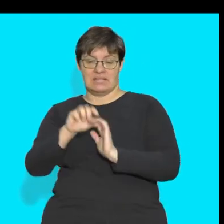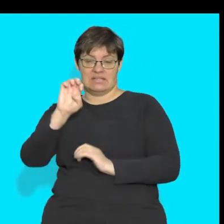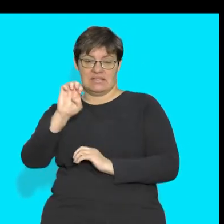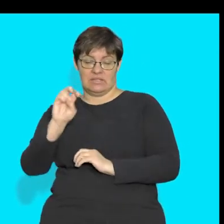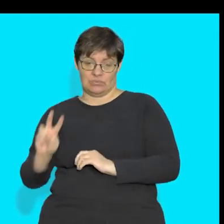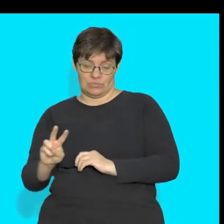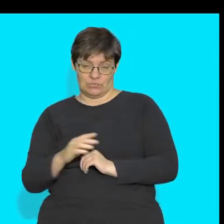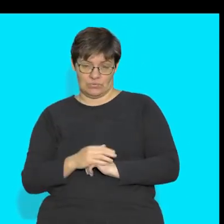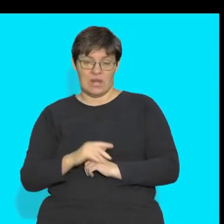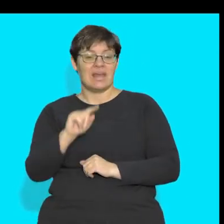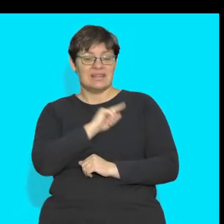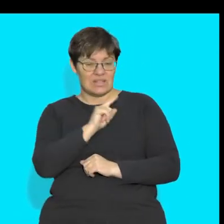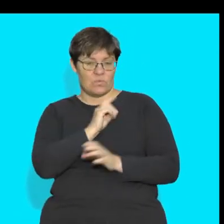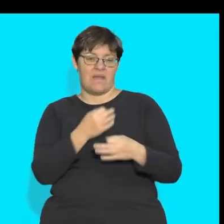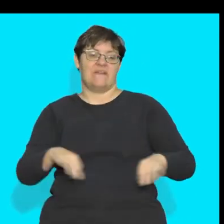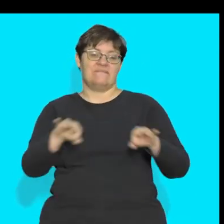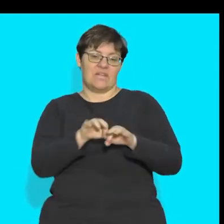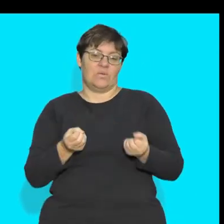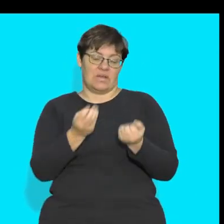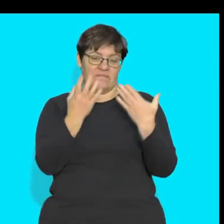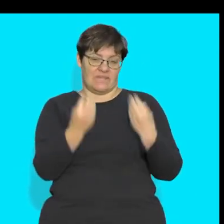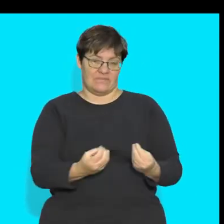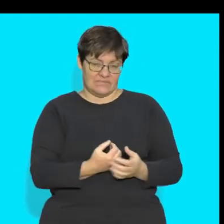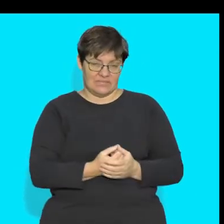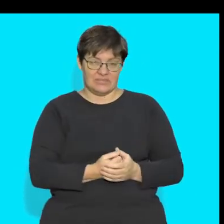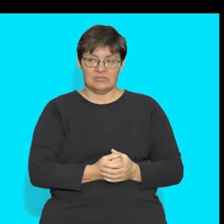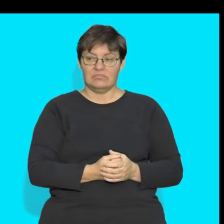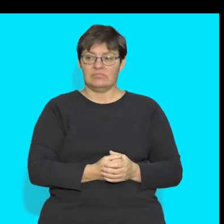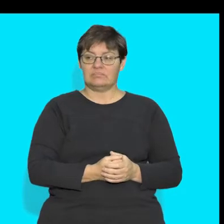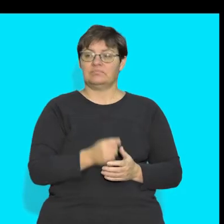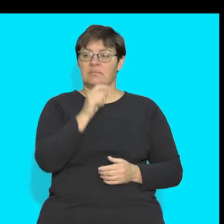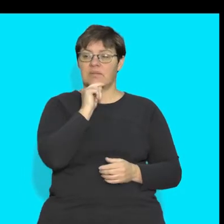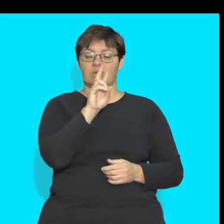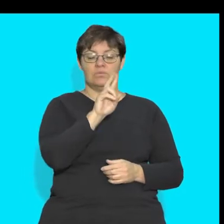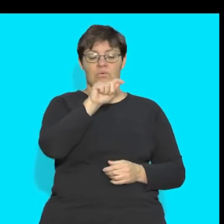levels. That's why they gave us the values. So that means this is going to be